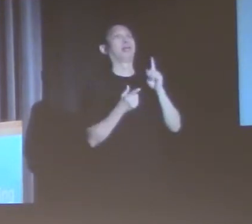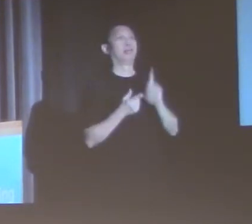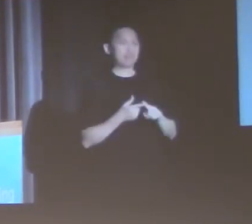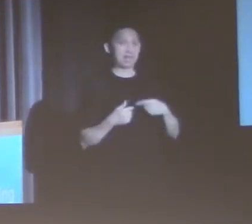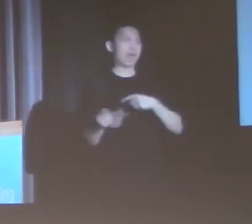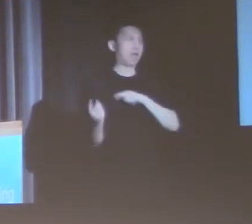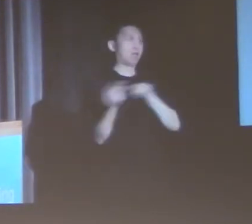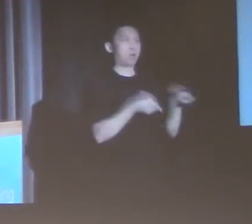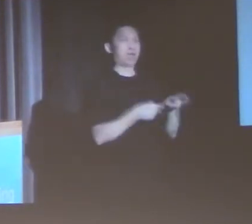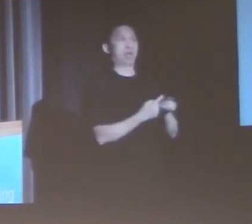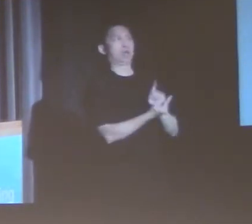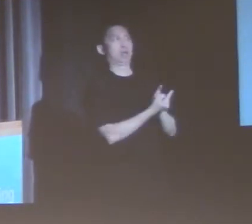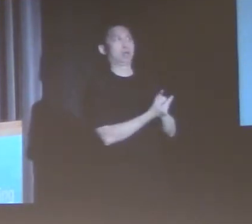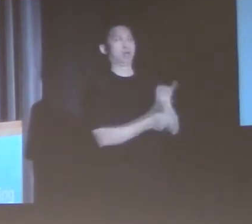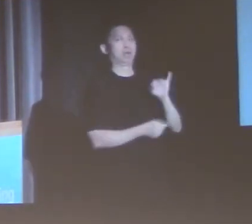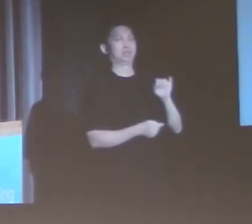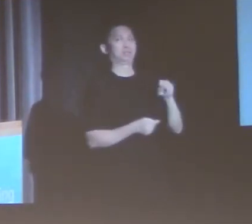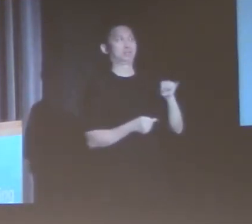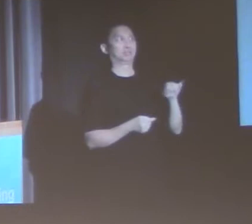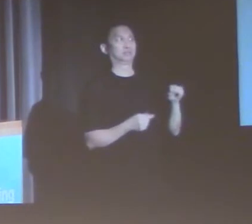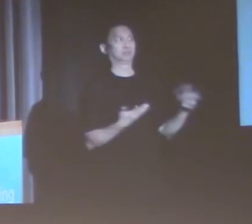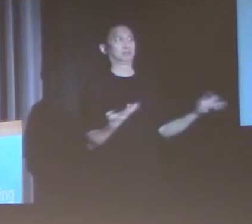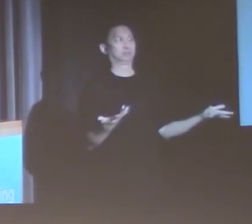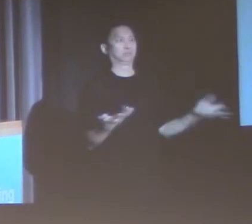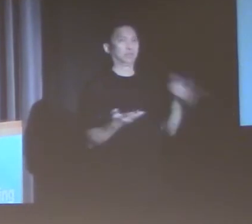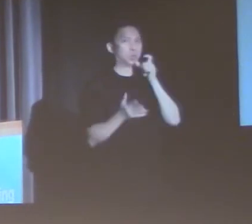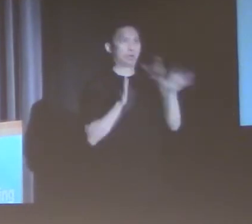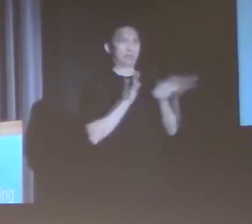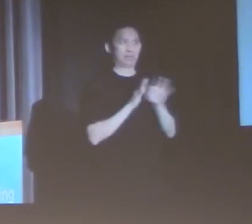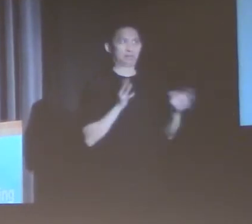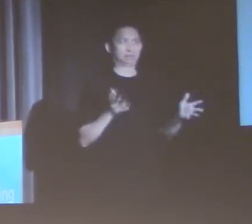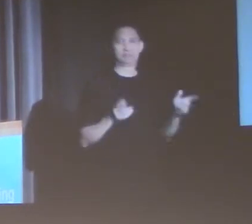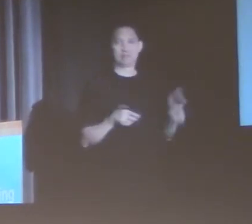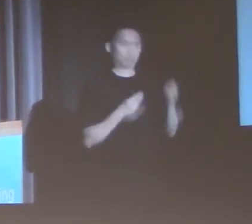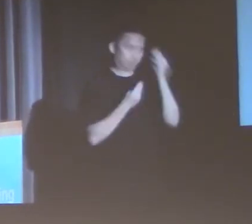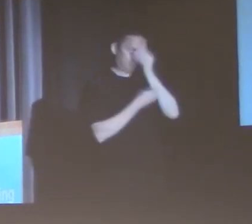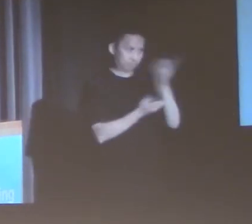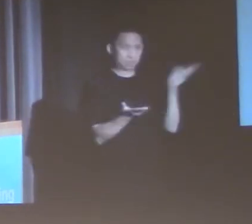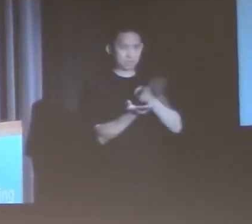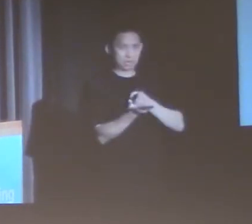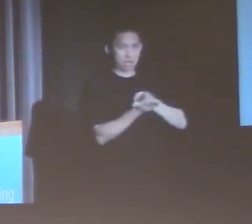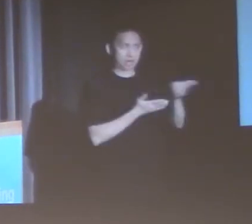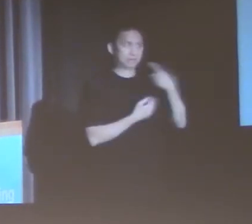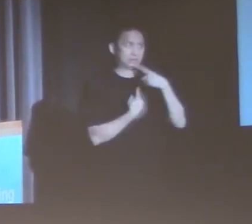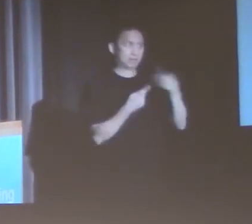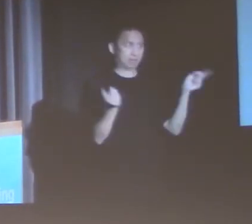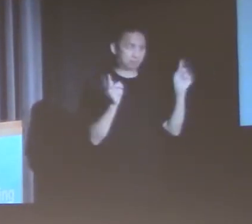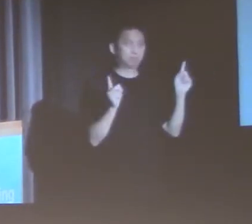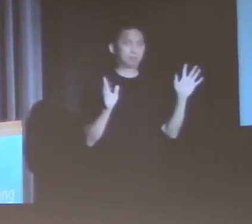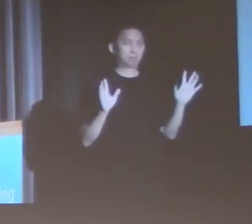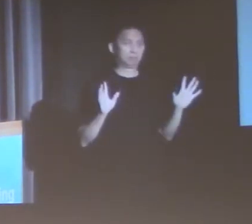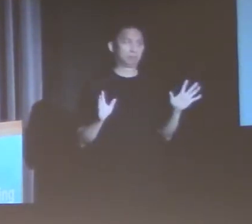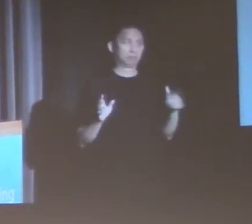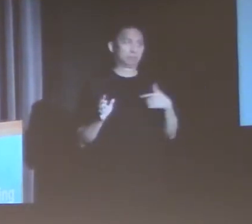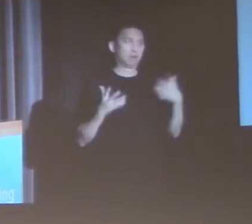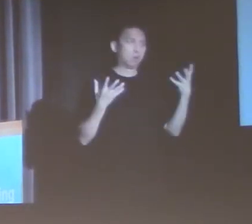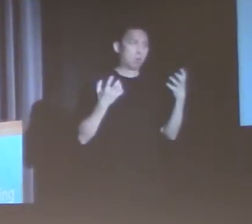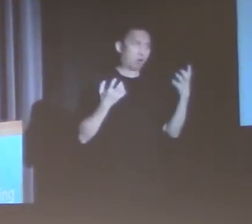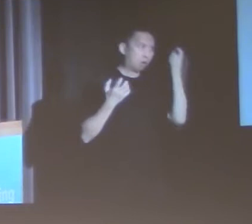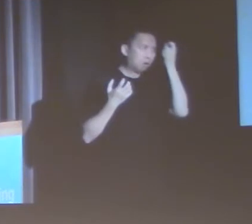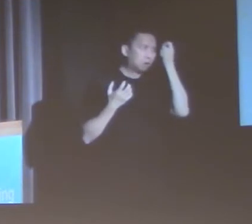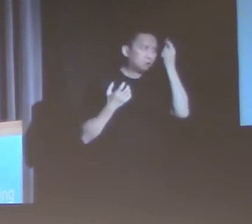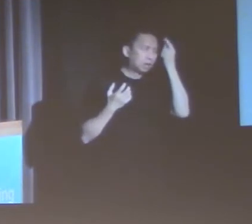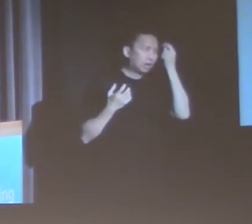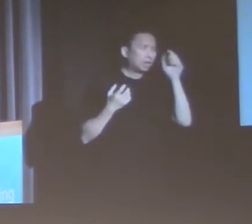So there was no other choice than being really honest with them, because I want to understand